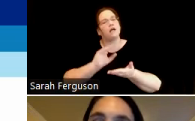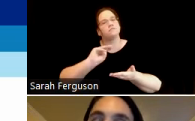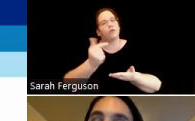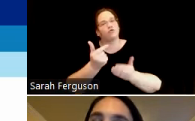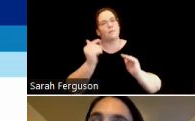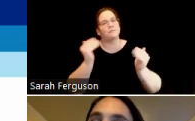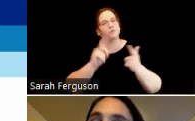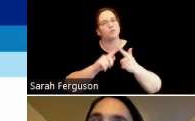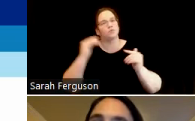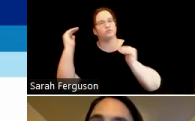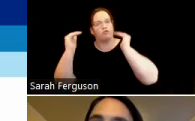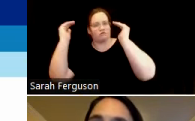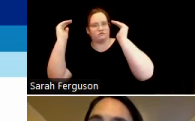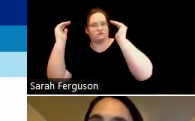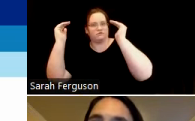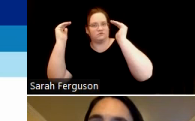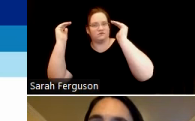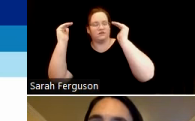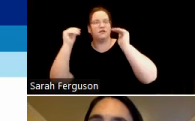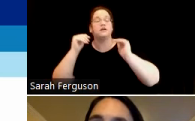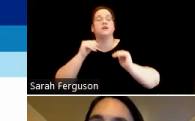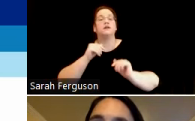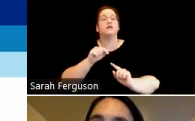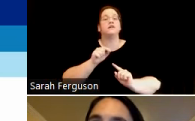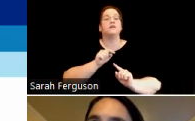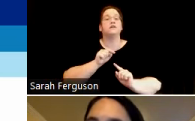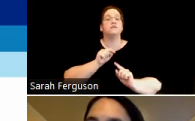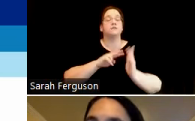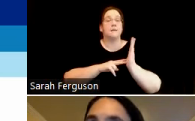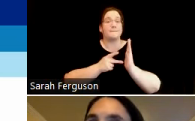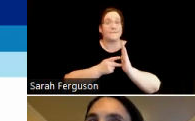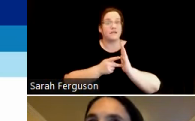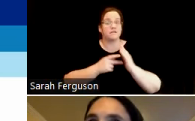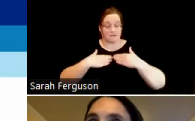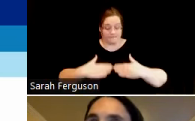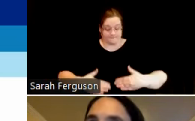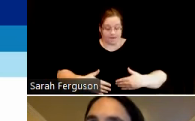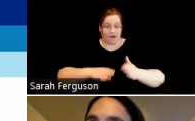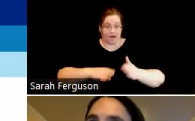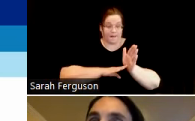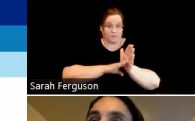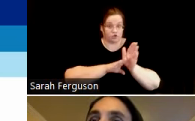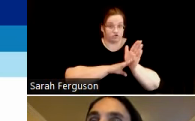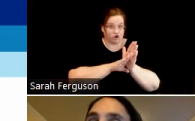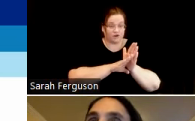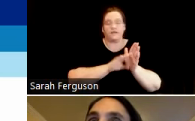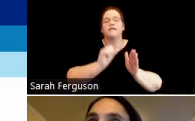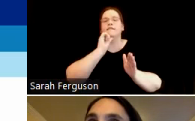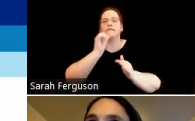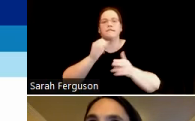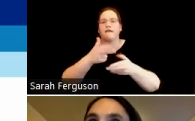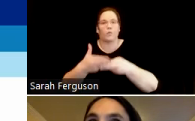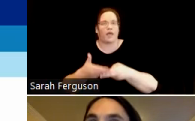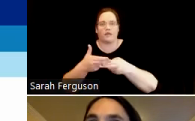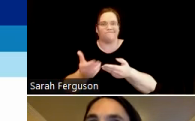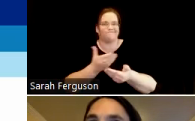adult. So vaccines are based on immune system maturity, not weight.